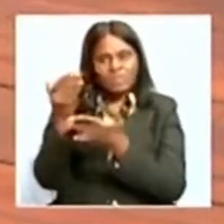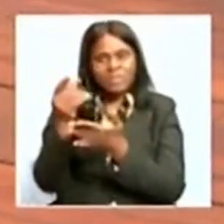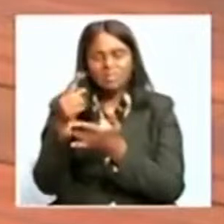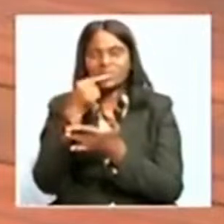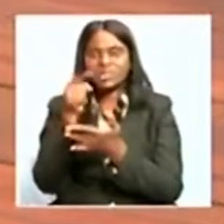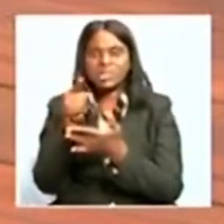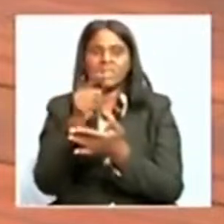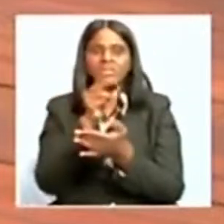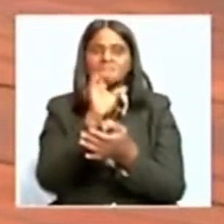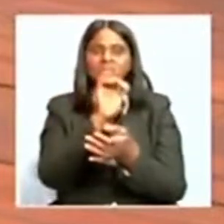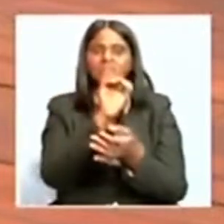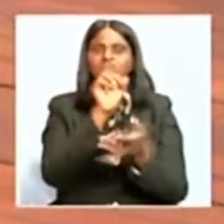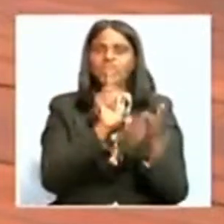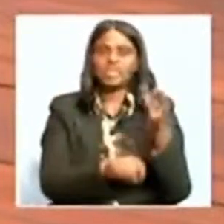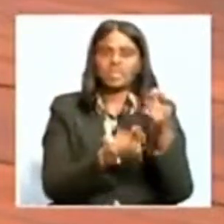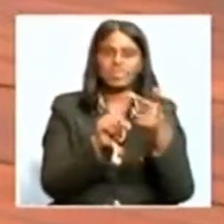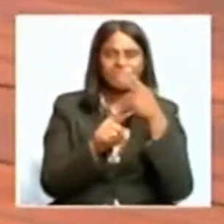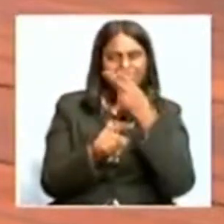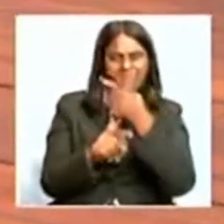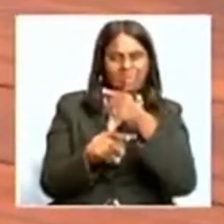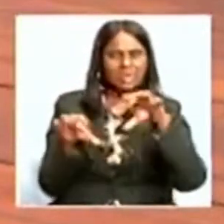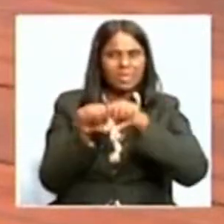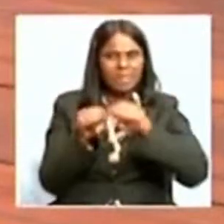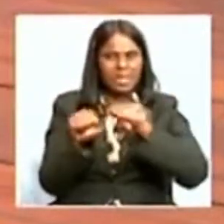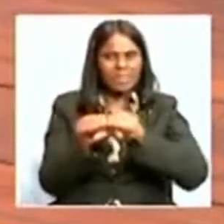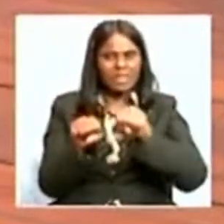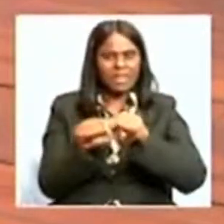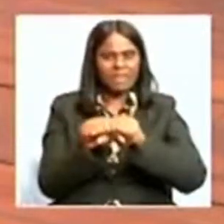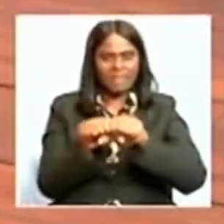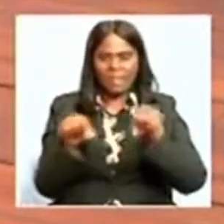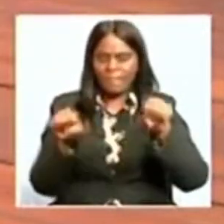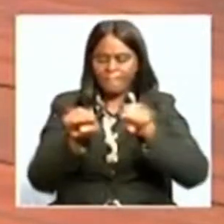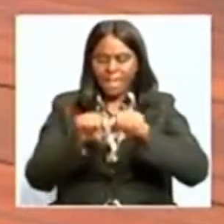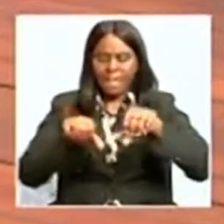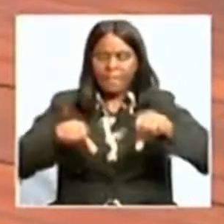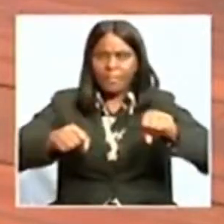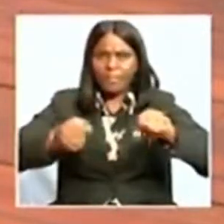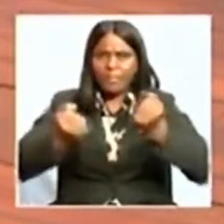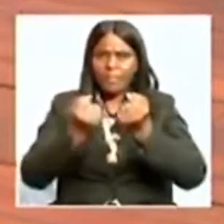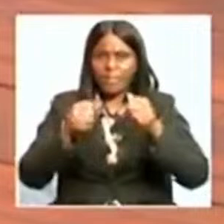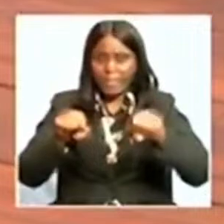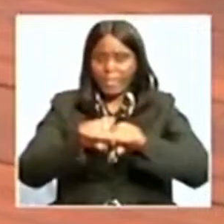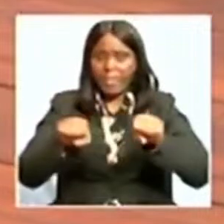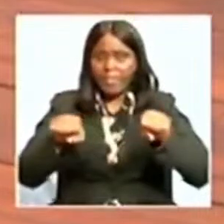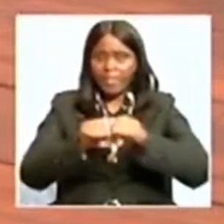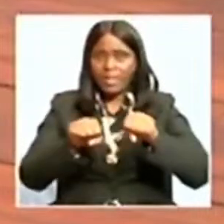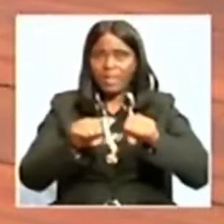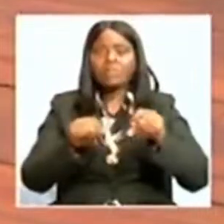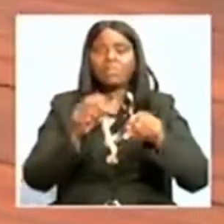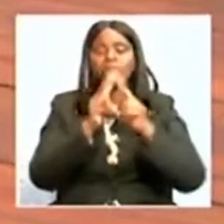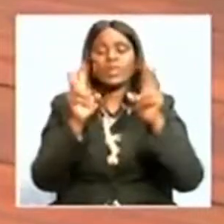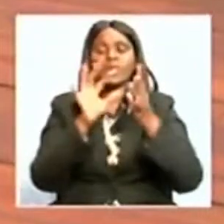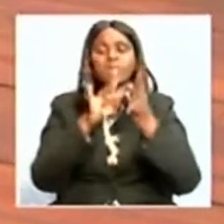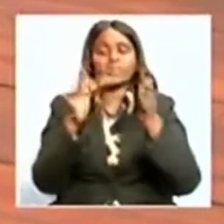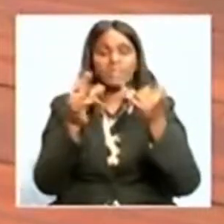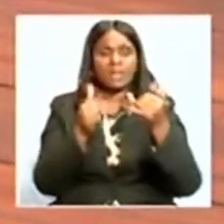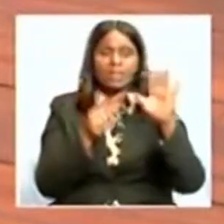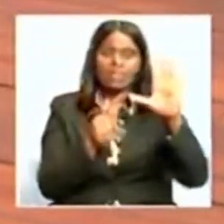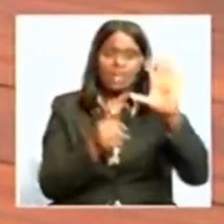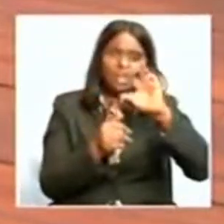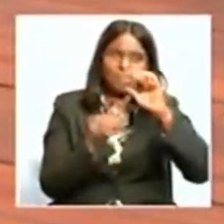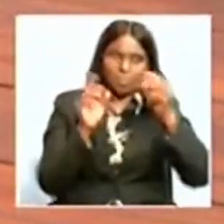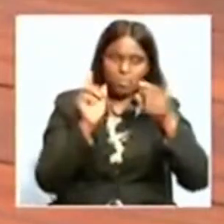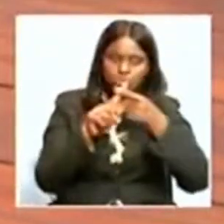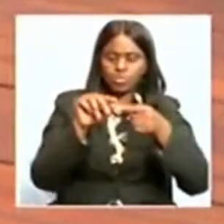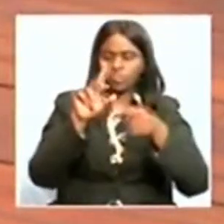say irrigation is zero tax, but when you look at the main pipes, they are very expensive. Then you raise them from 5 to 20%. So